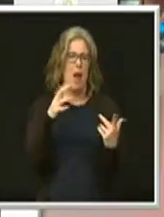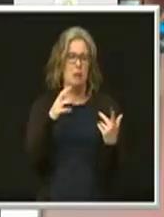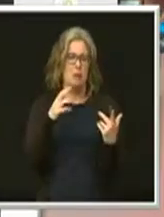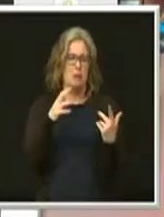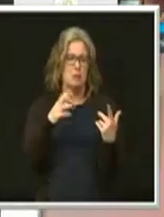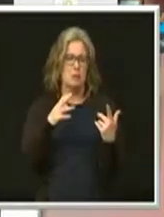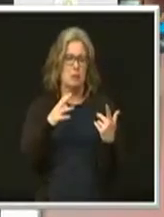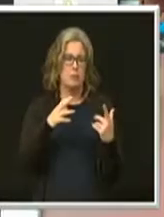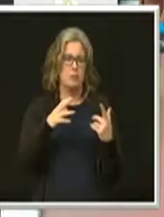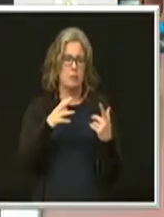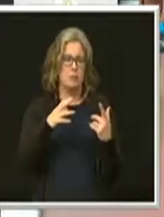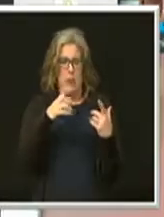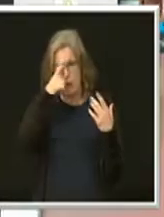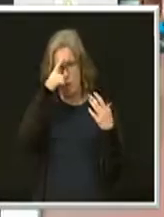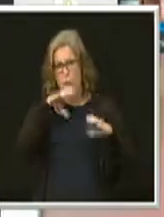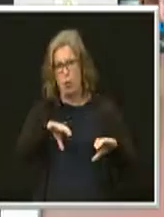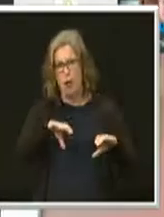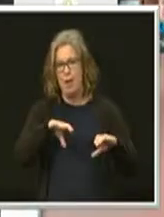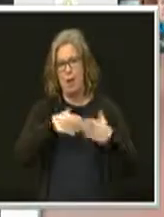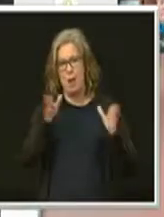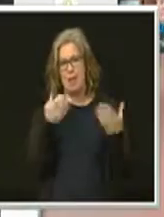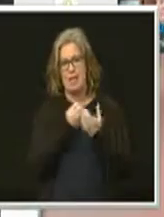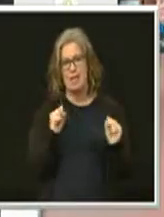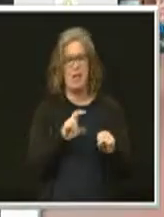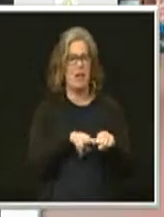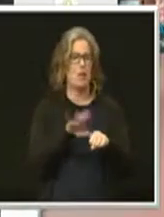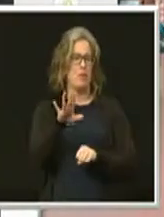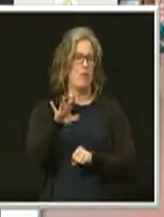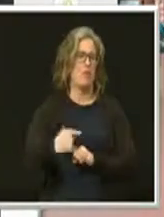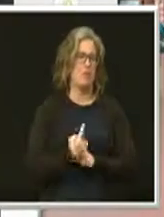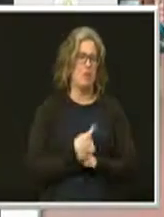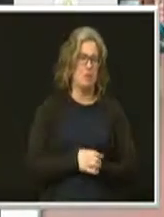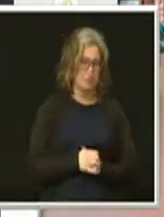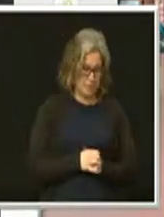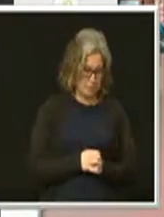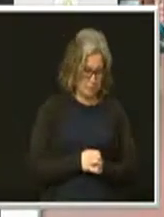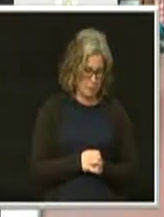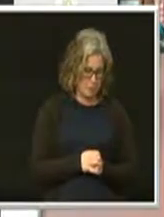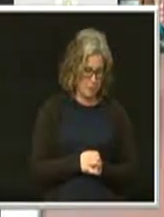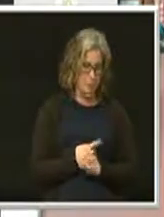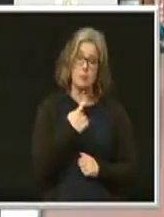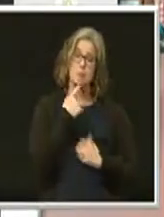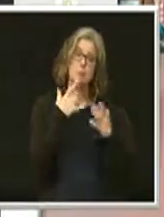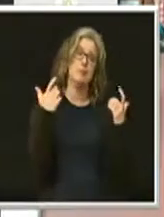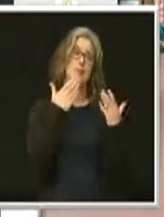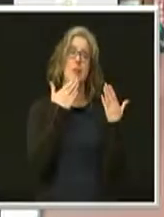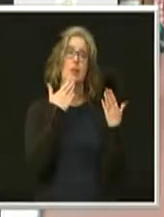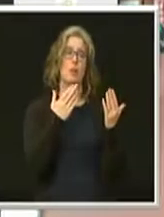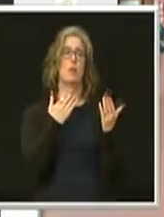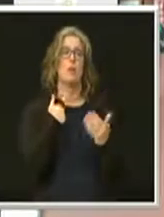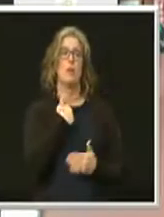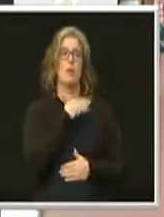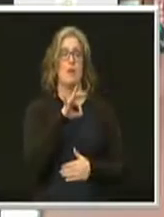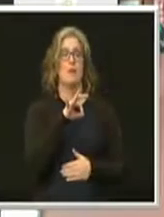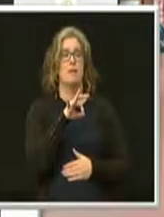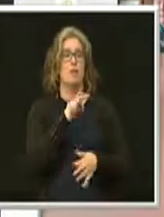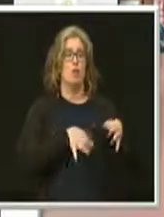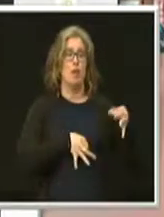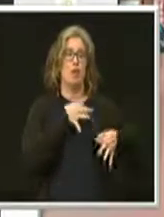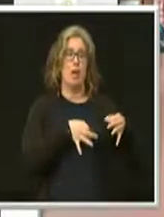compromising public safety, obviously, by the nature of their offense. Also, I want to say a big thank you to the members of the